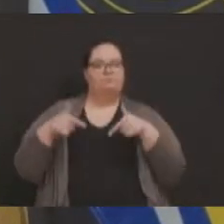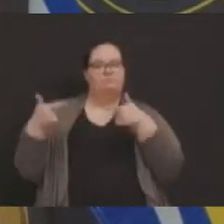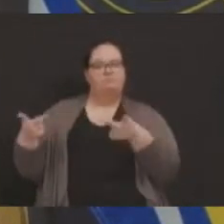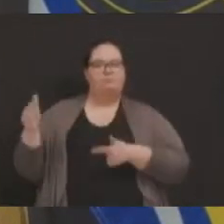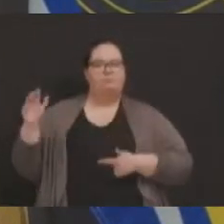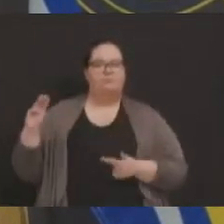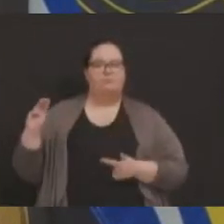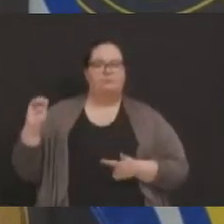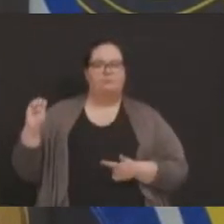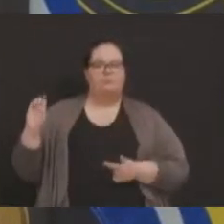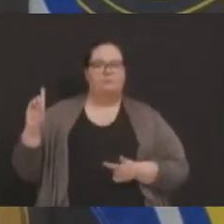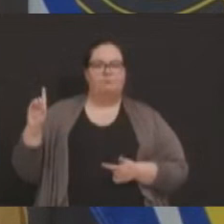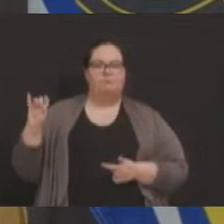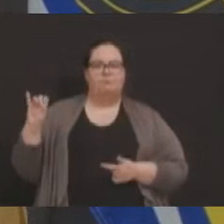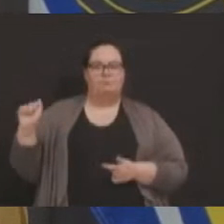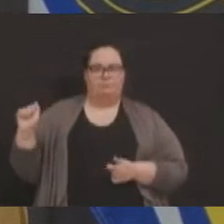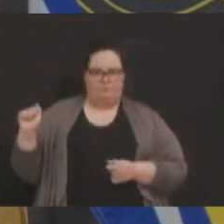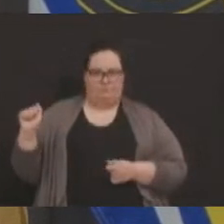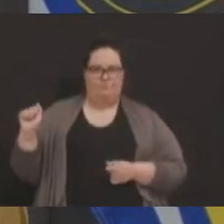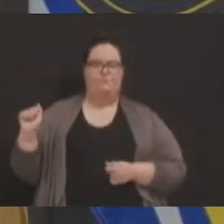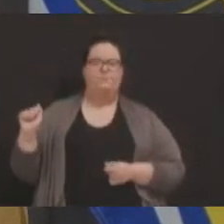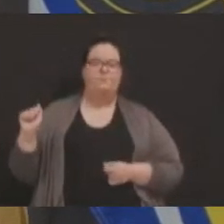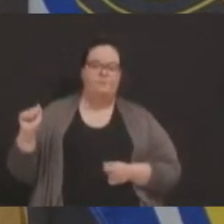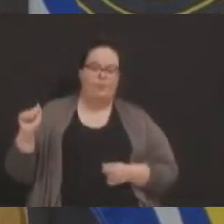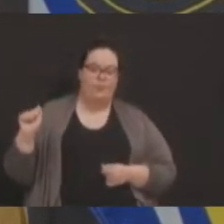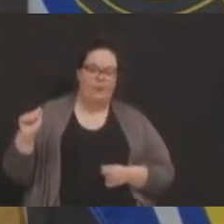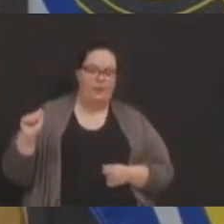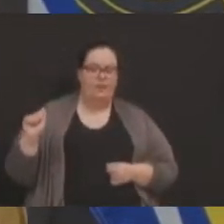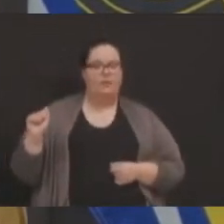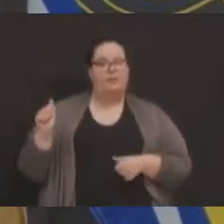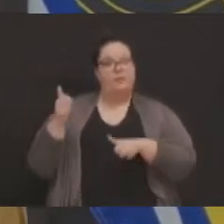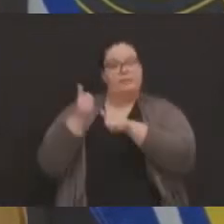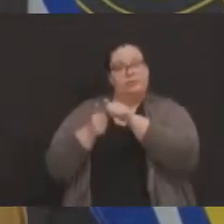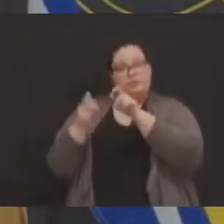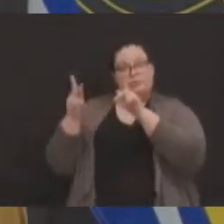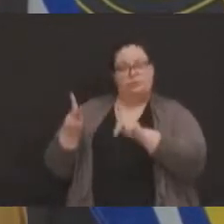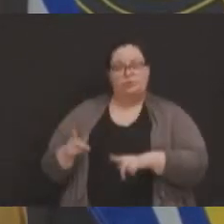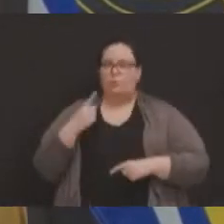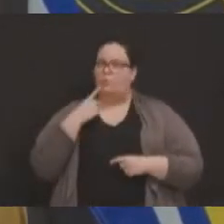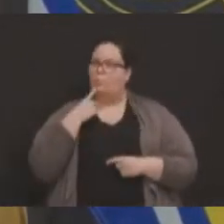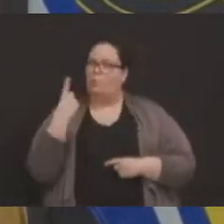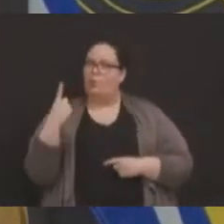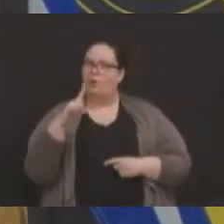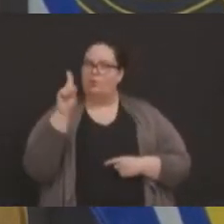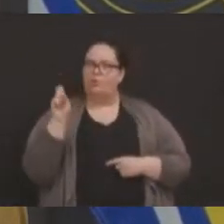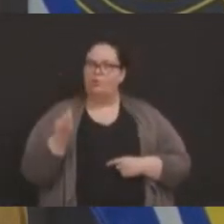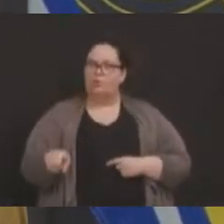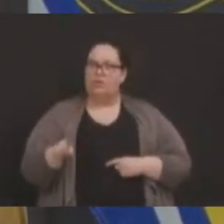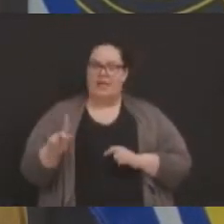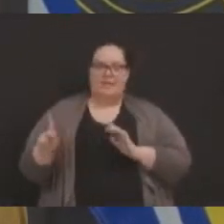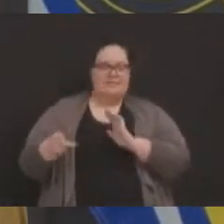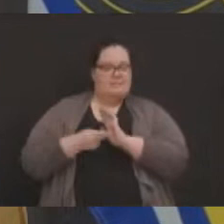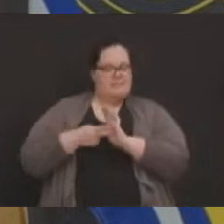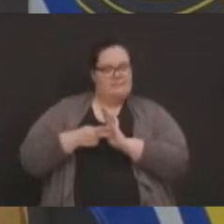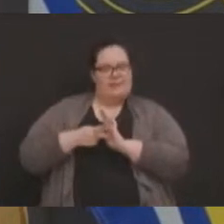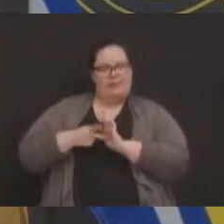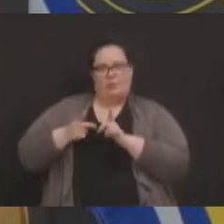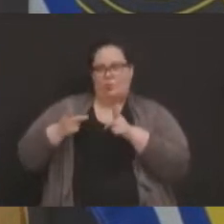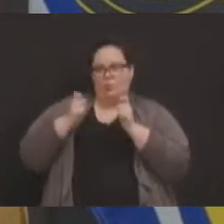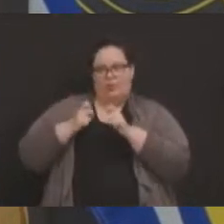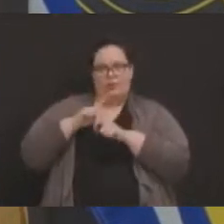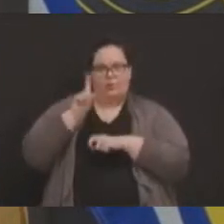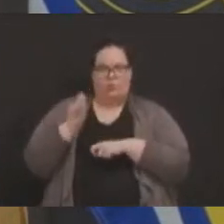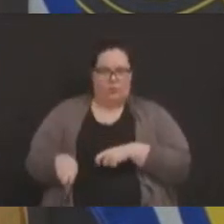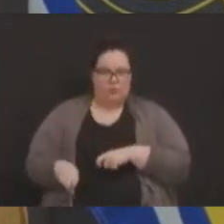follow-up. You have the right to pose your question in the official language of your choice. Please ensure your microphones